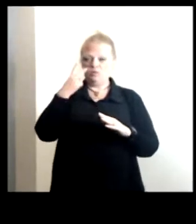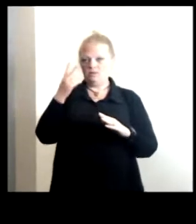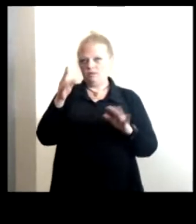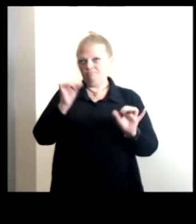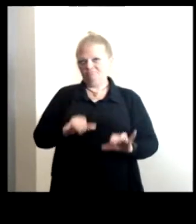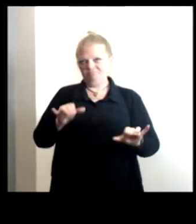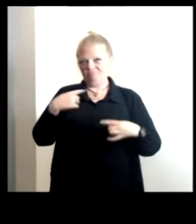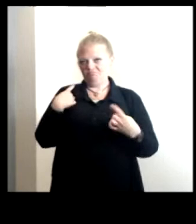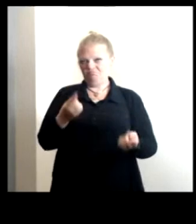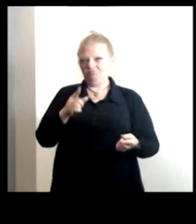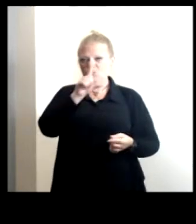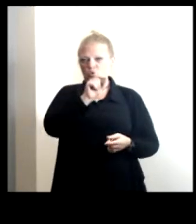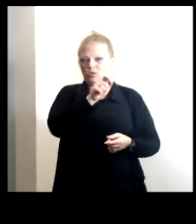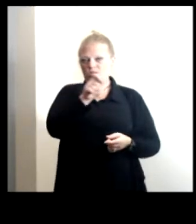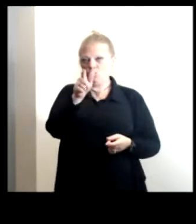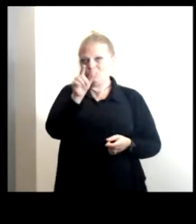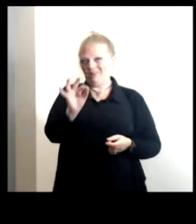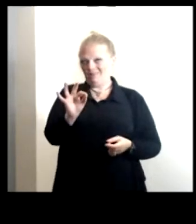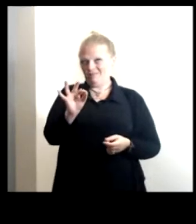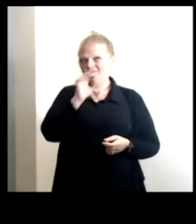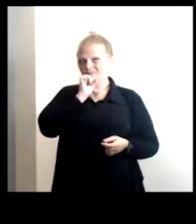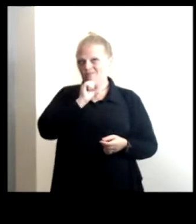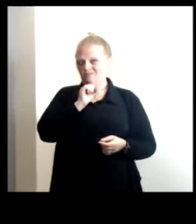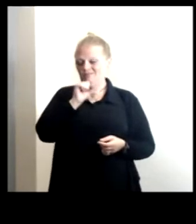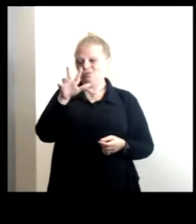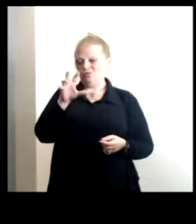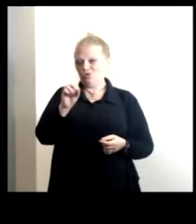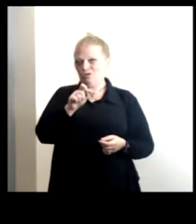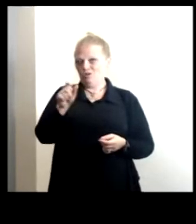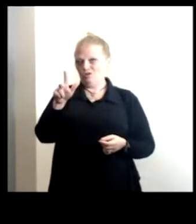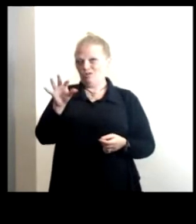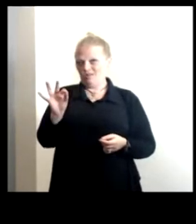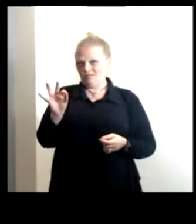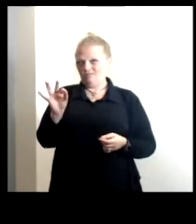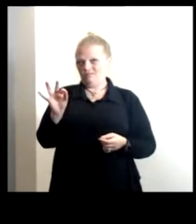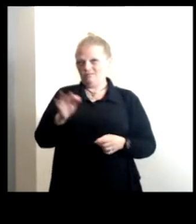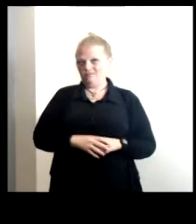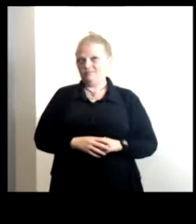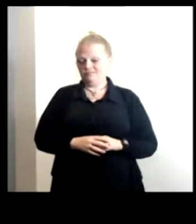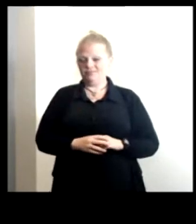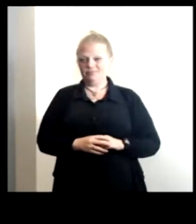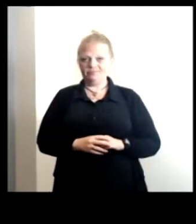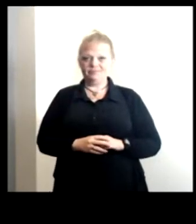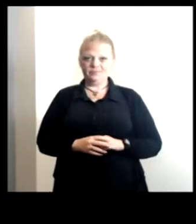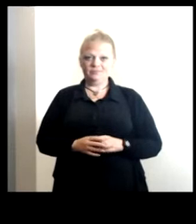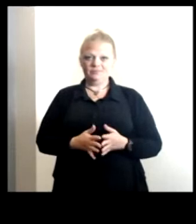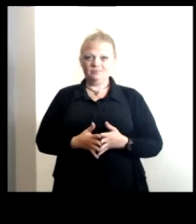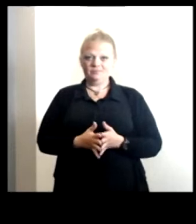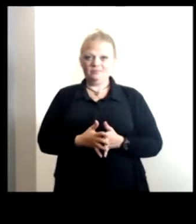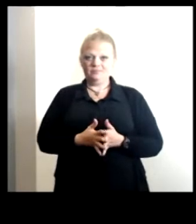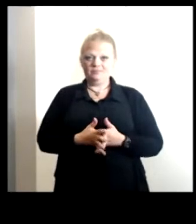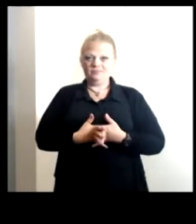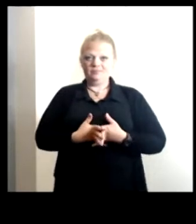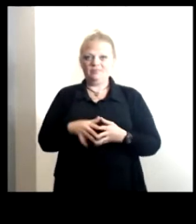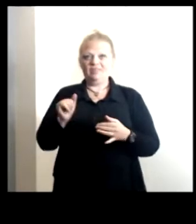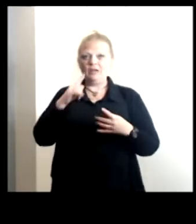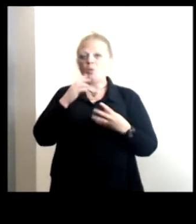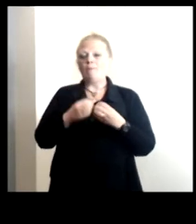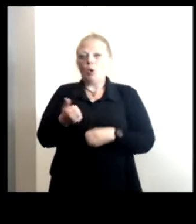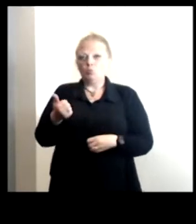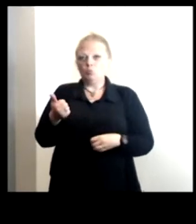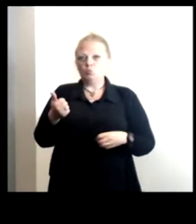quite some time, is the 20 to 29-year-old and 30 to 39-year-old age category. That's where the vast majority